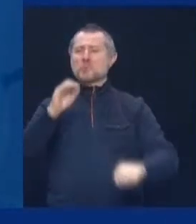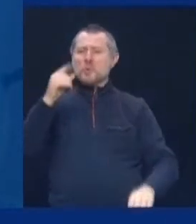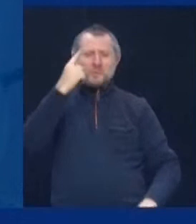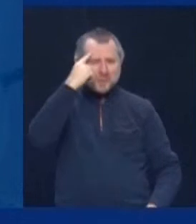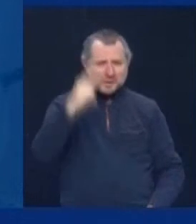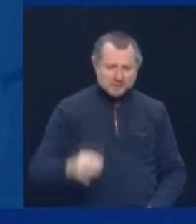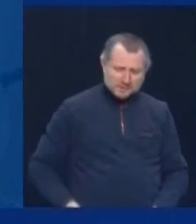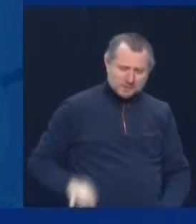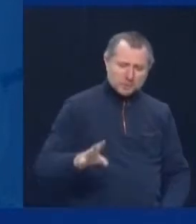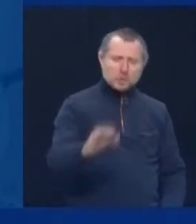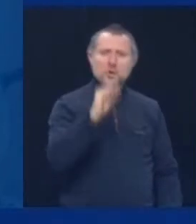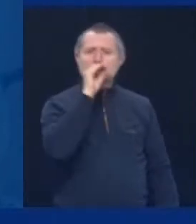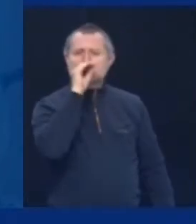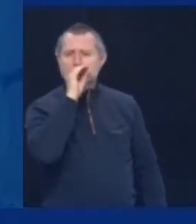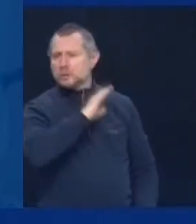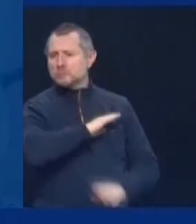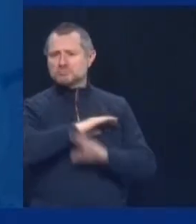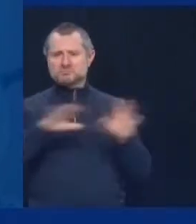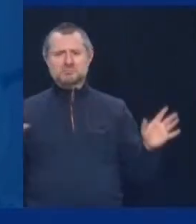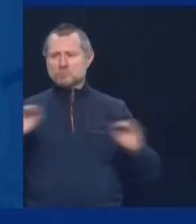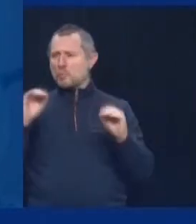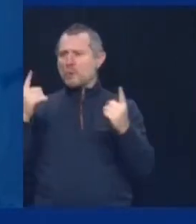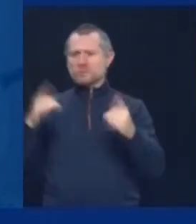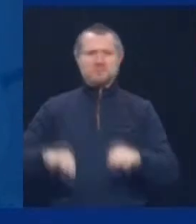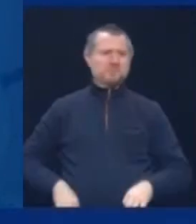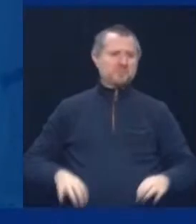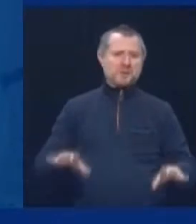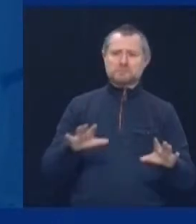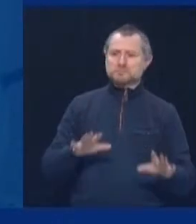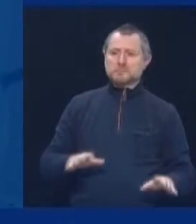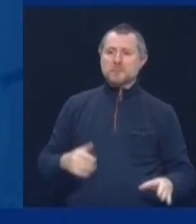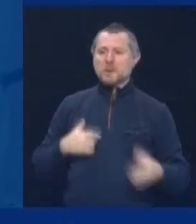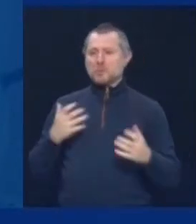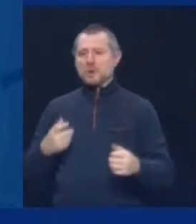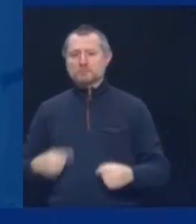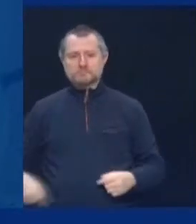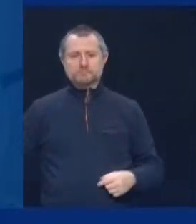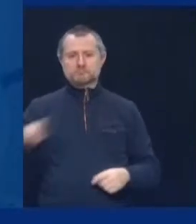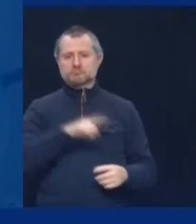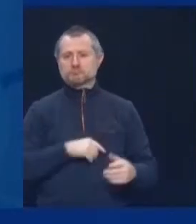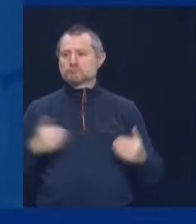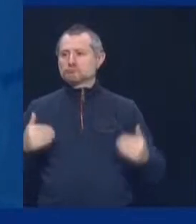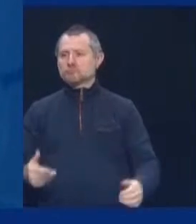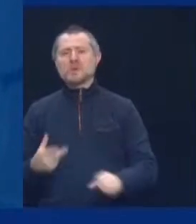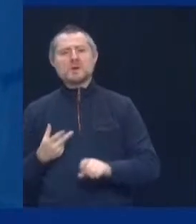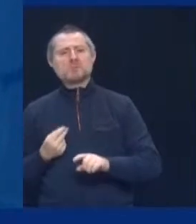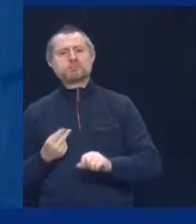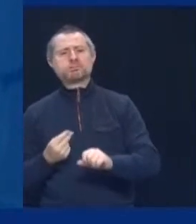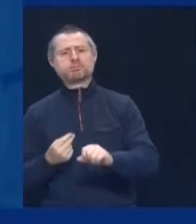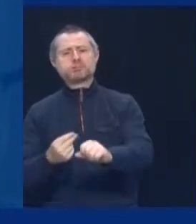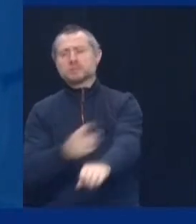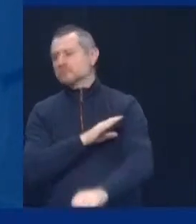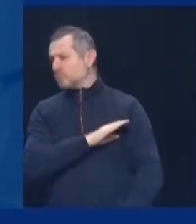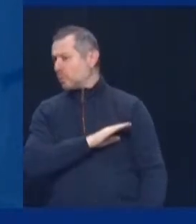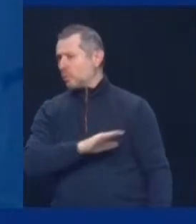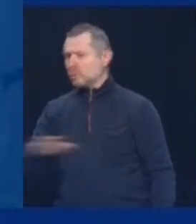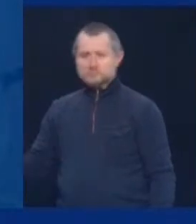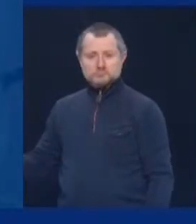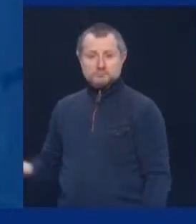a penny for a vaccination. We want people to get vaccinated. It shouldn't be about wealth.